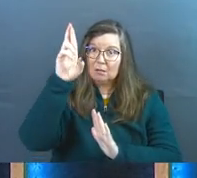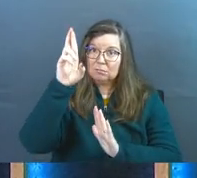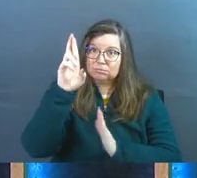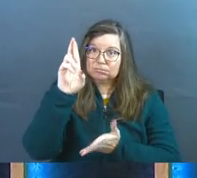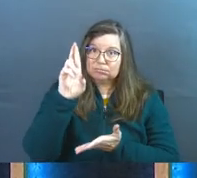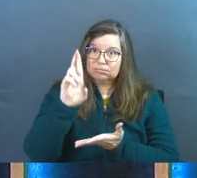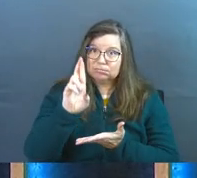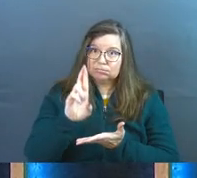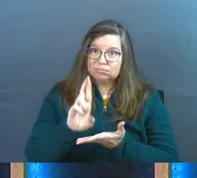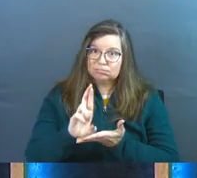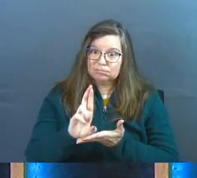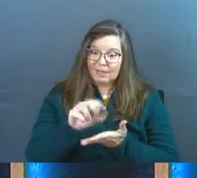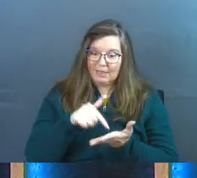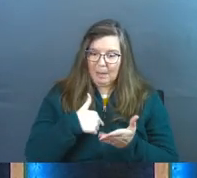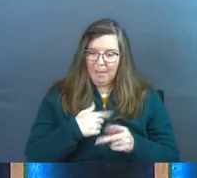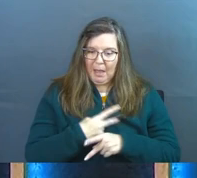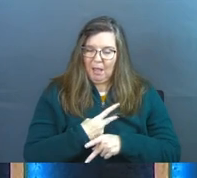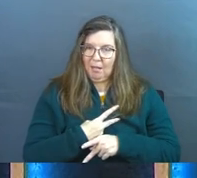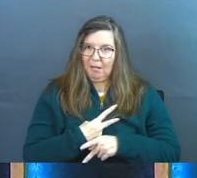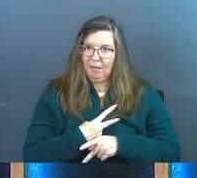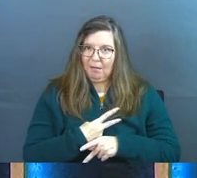don't say, well, this is my calculation.